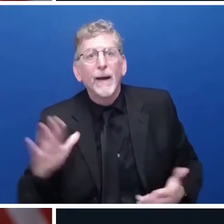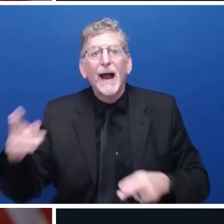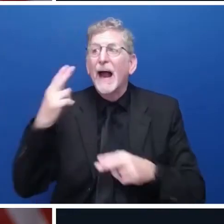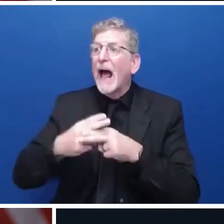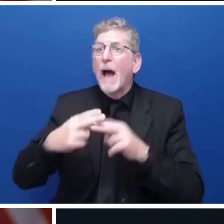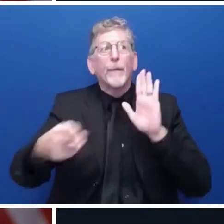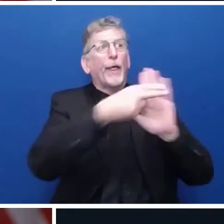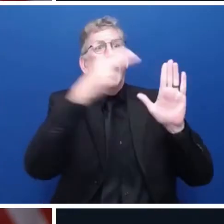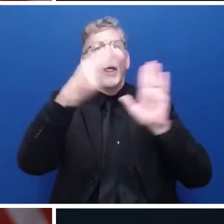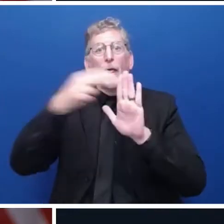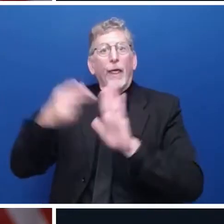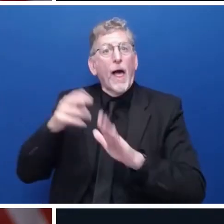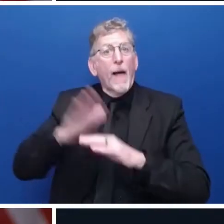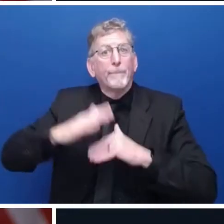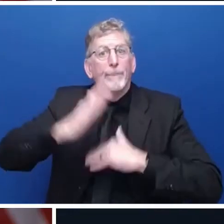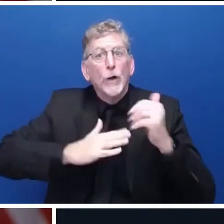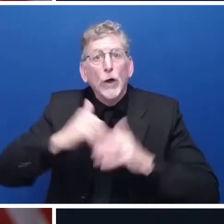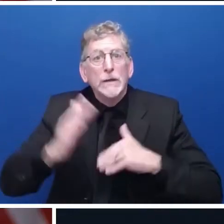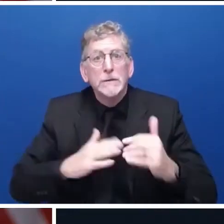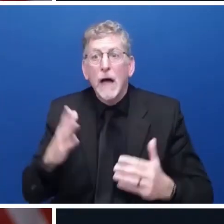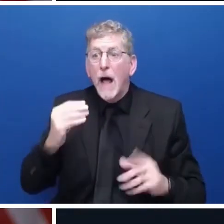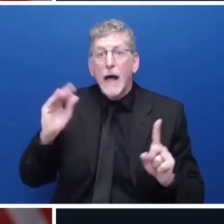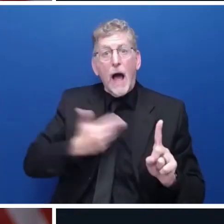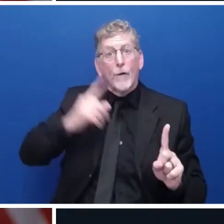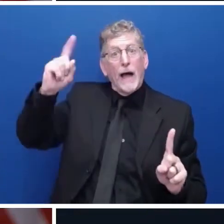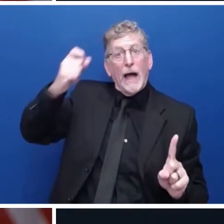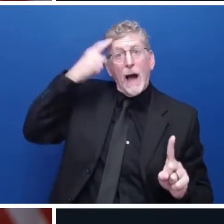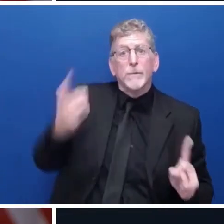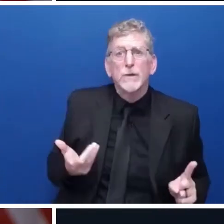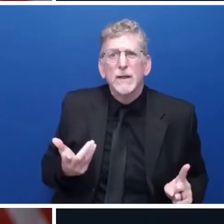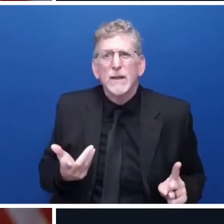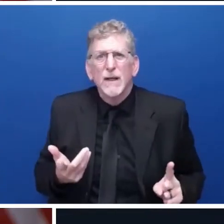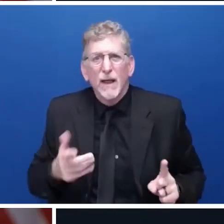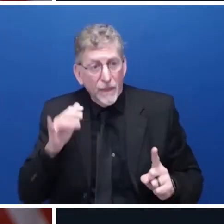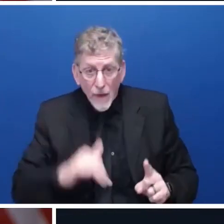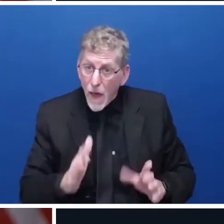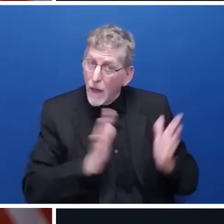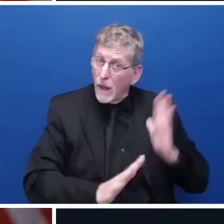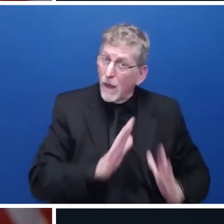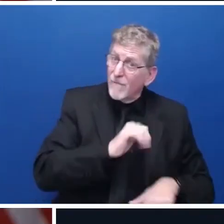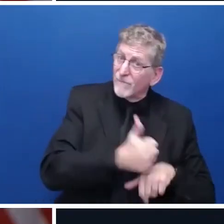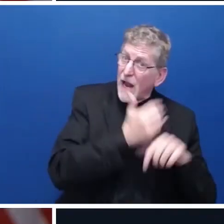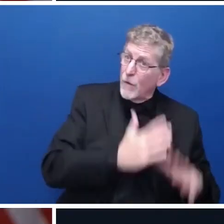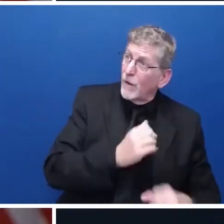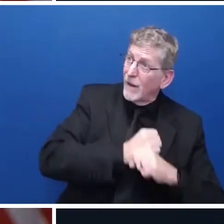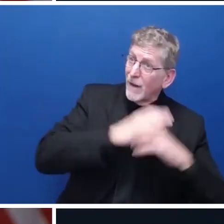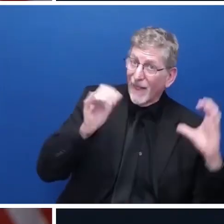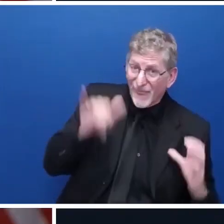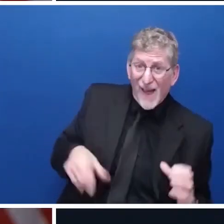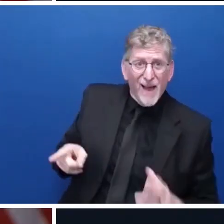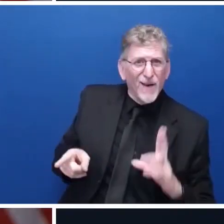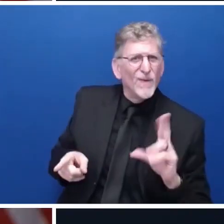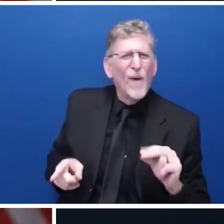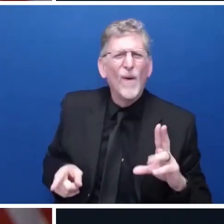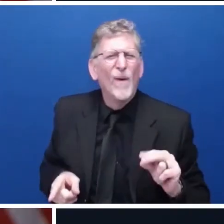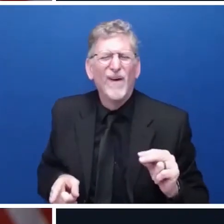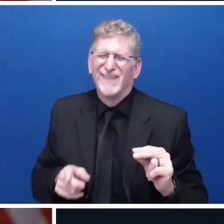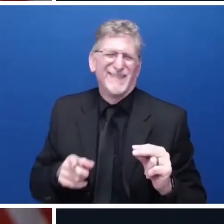So I'll ask again, is the president working for you? We all know the answer is